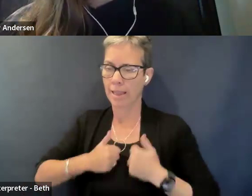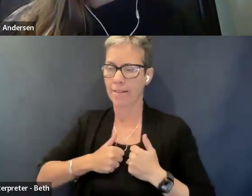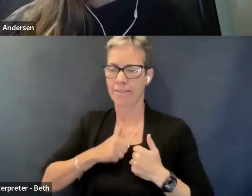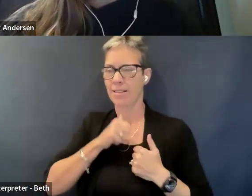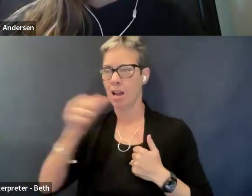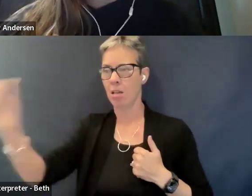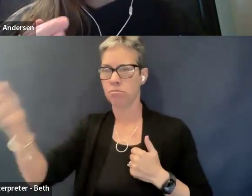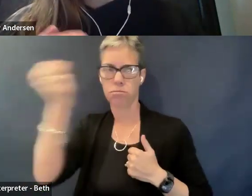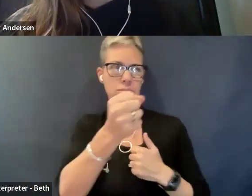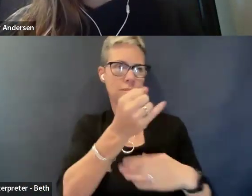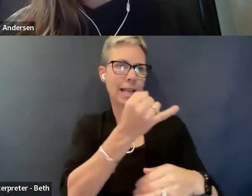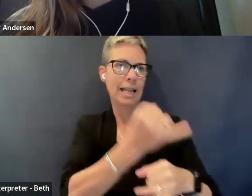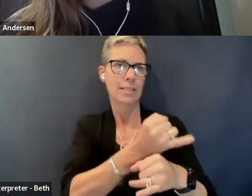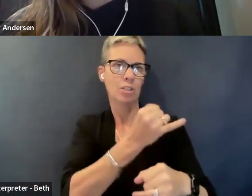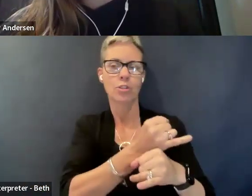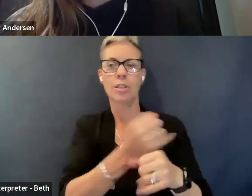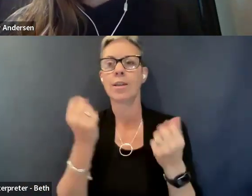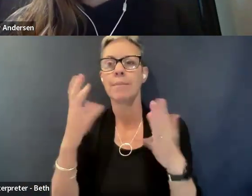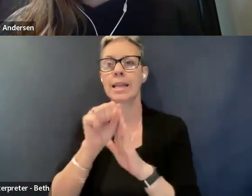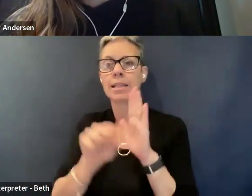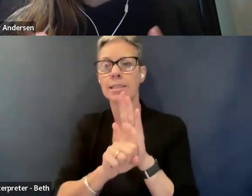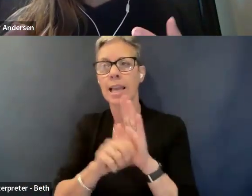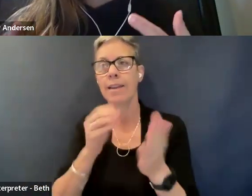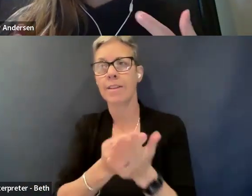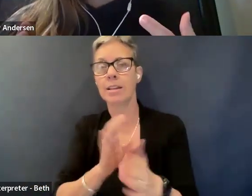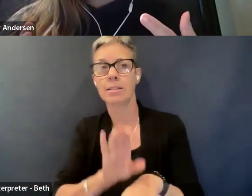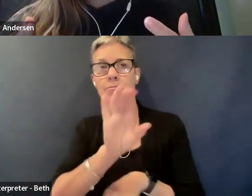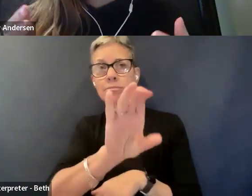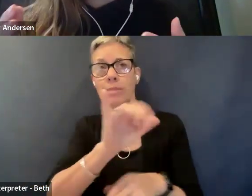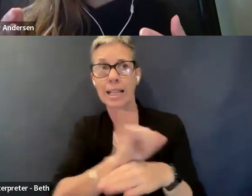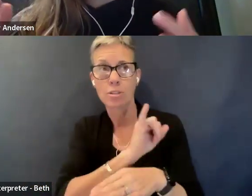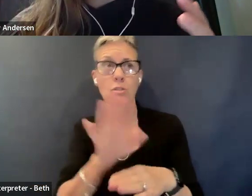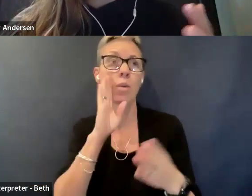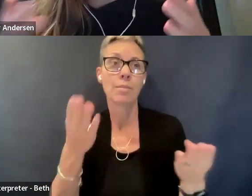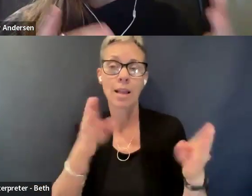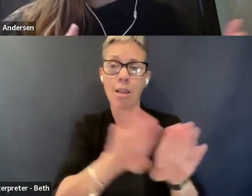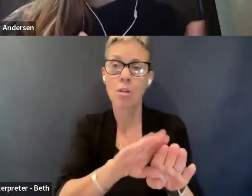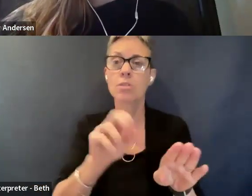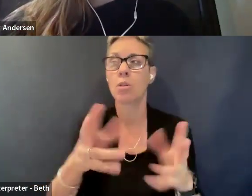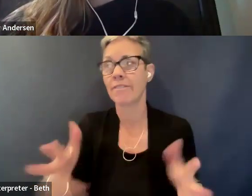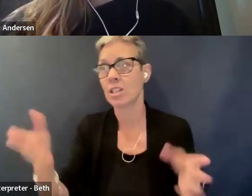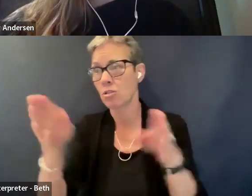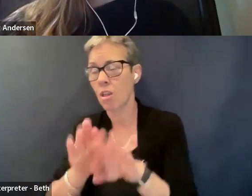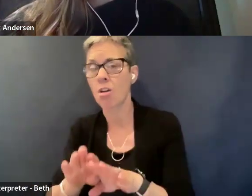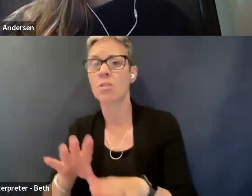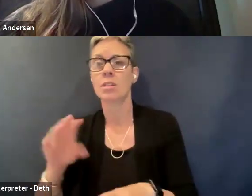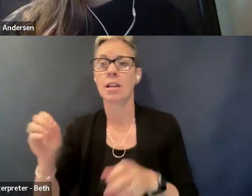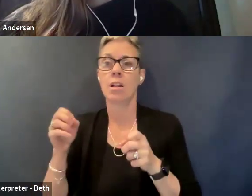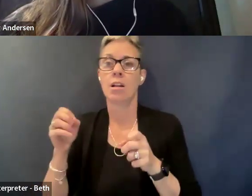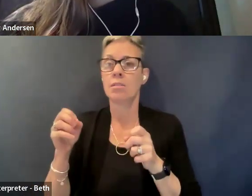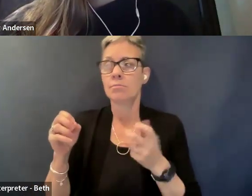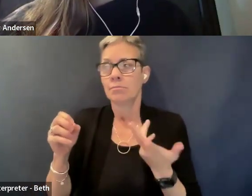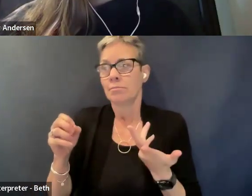Many of the state-funded institutions are closing, and the opportunities and places to live are just not able to keep up